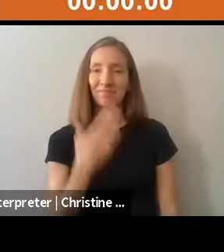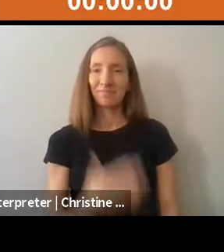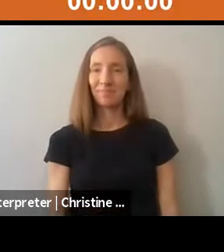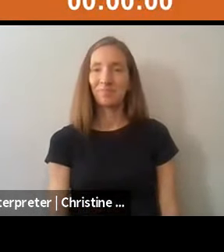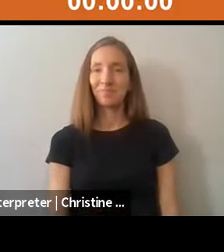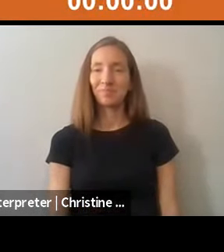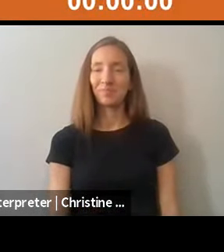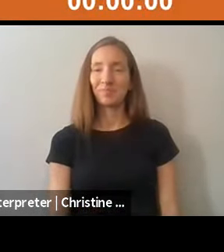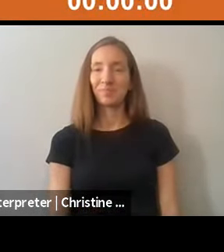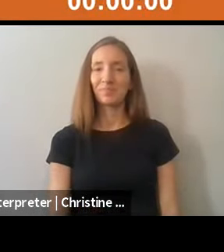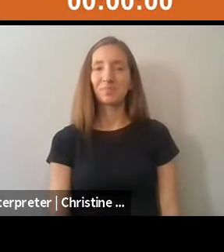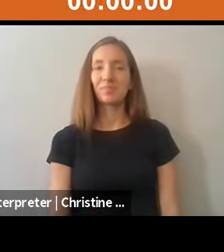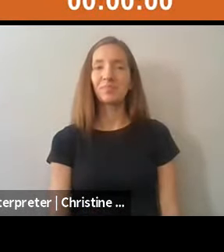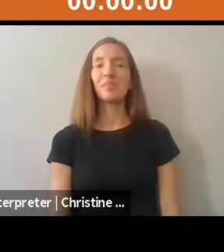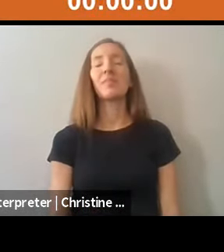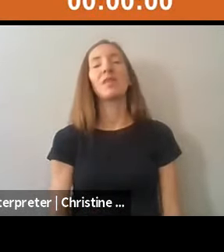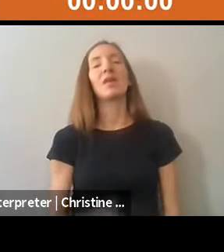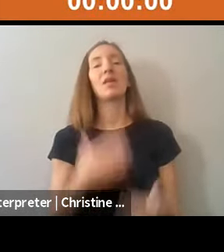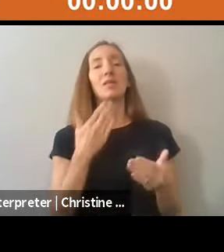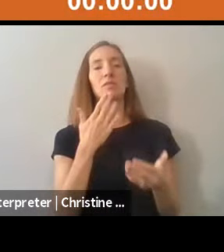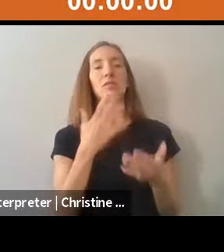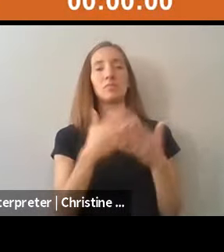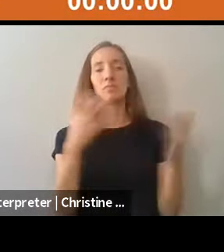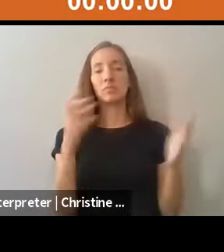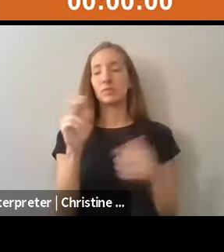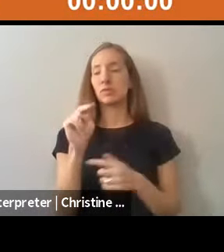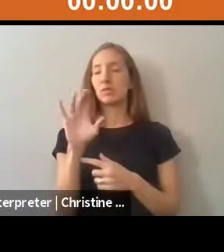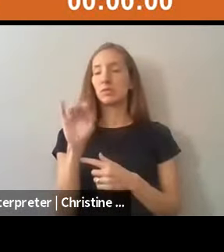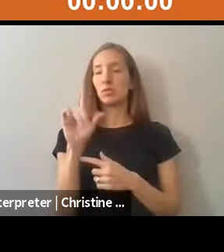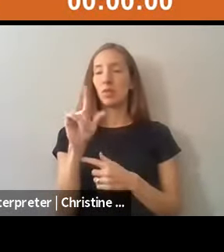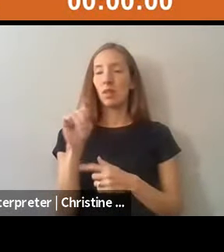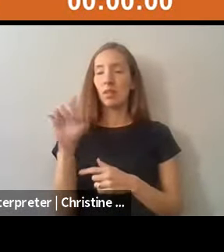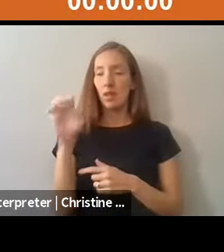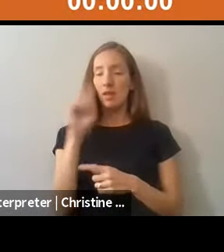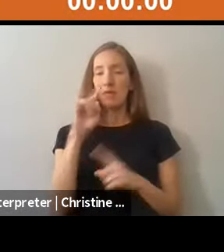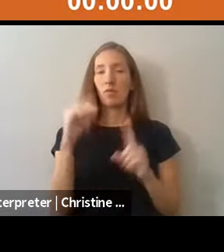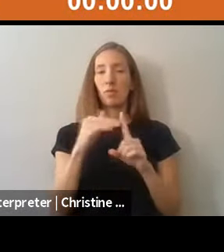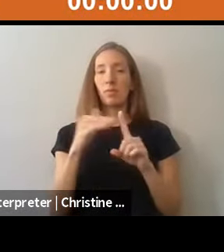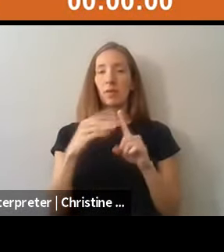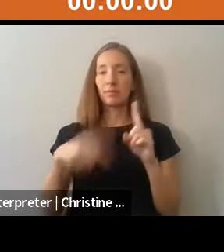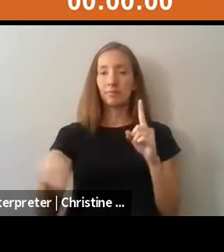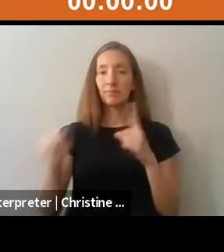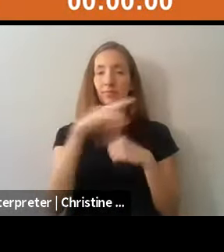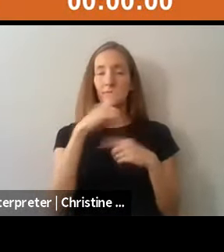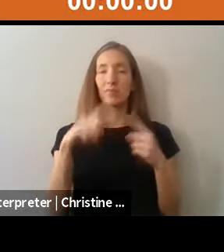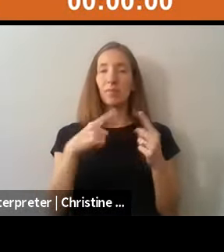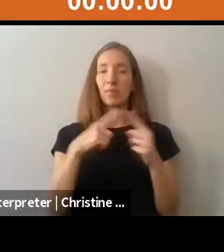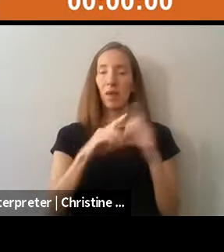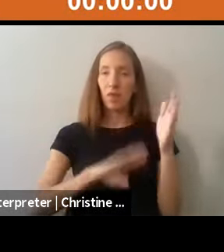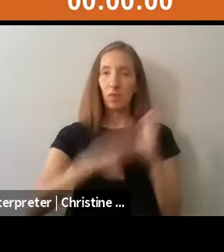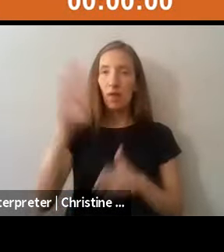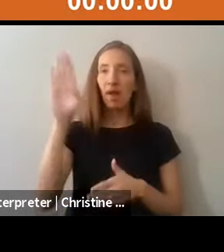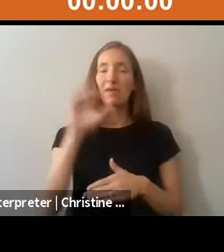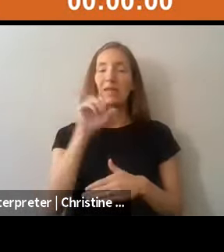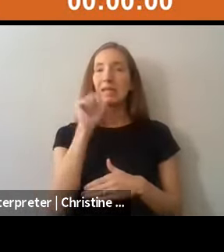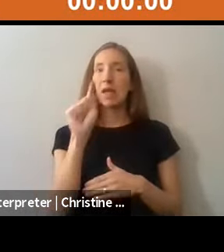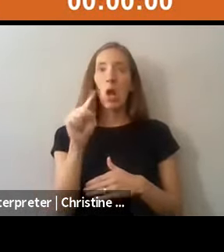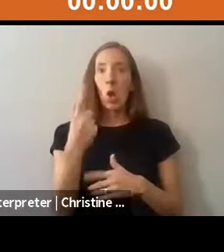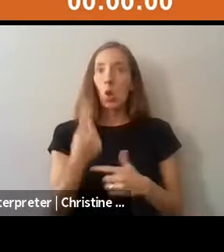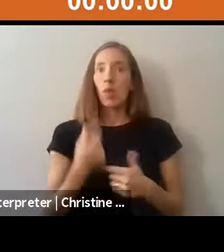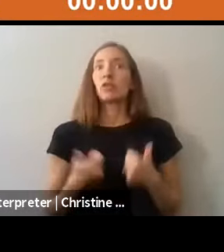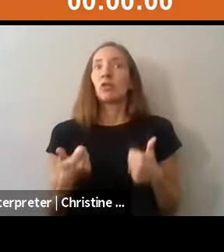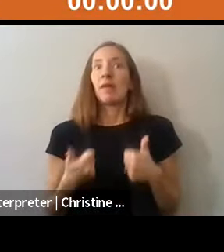Thank you very much, Nicolette, for reminding us, firstly, that it's about thriving, not just surviving. I think that is a